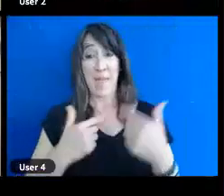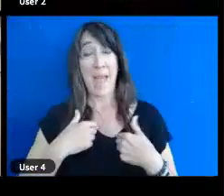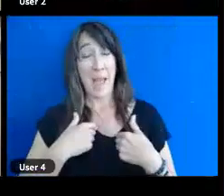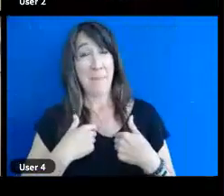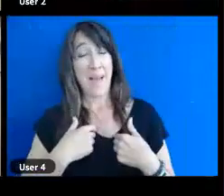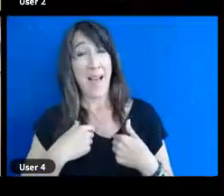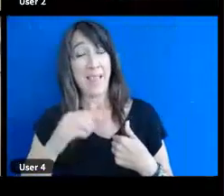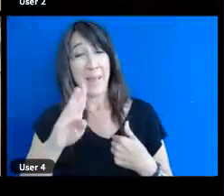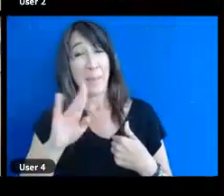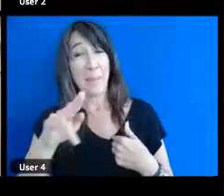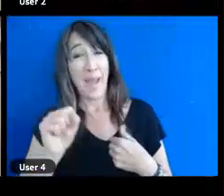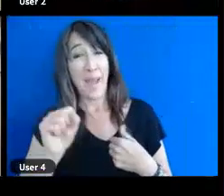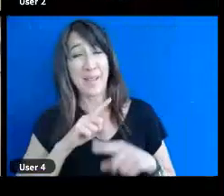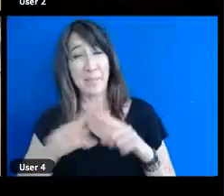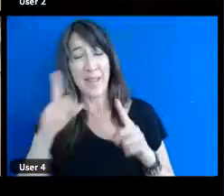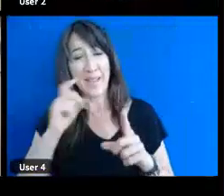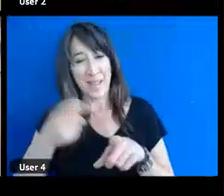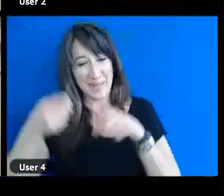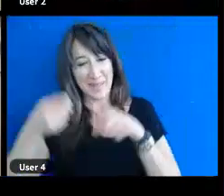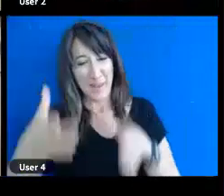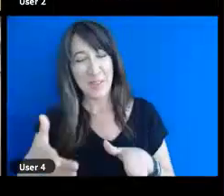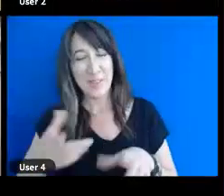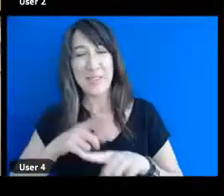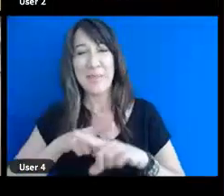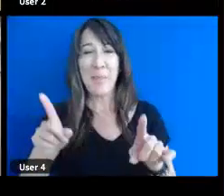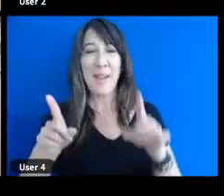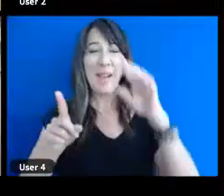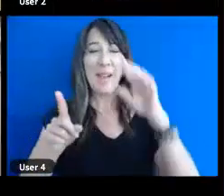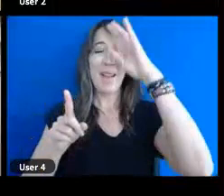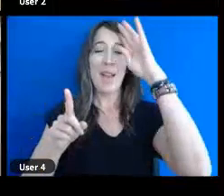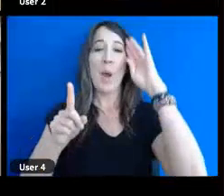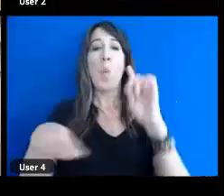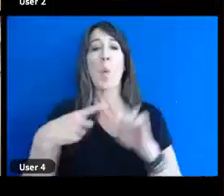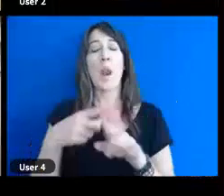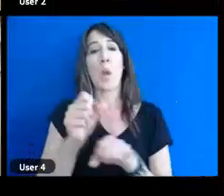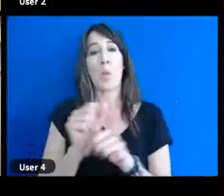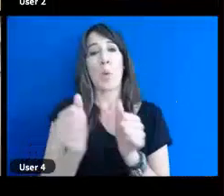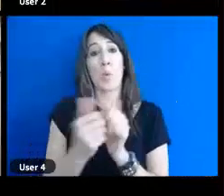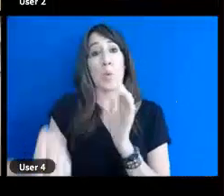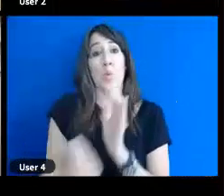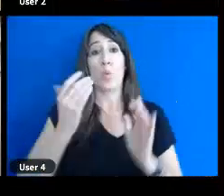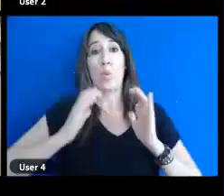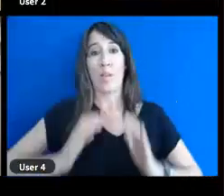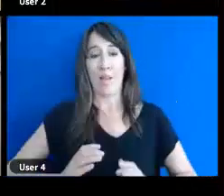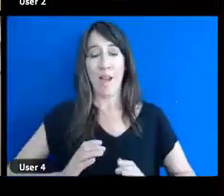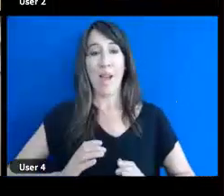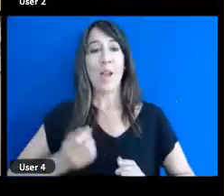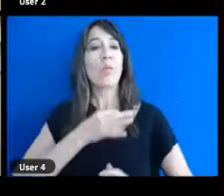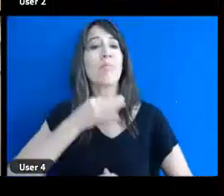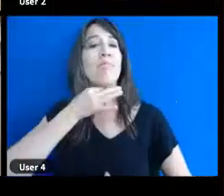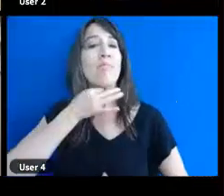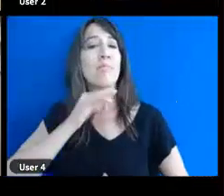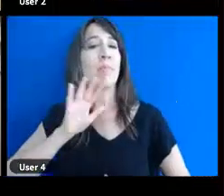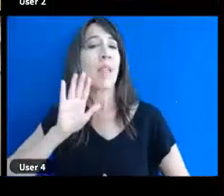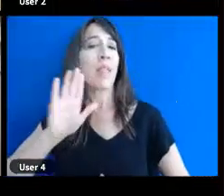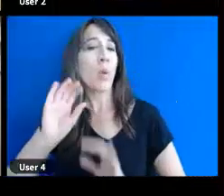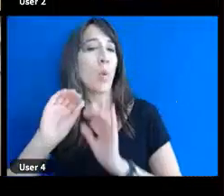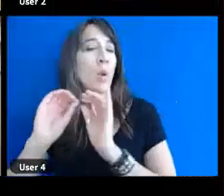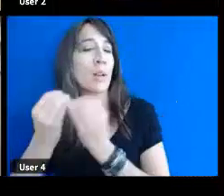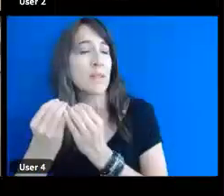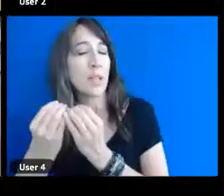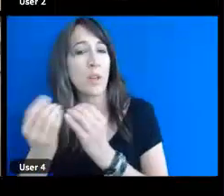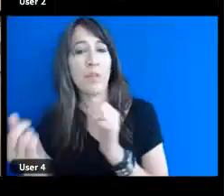overall. I know for myself, and perhaps I am a little biased because I am a diversity and inclusion specialist, but whenever I work with a